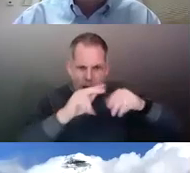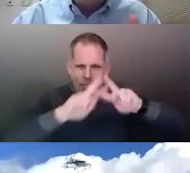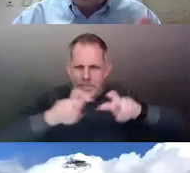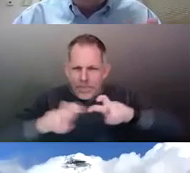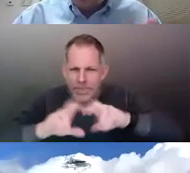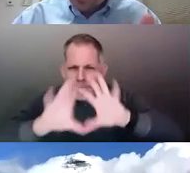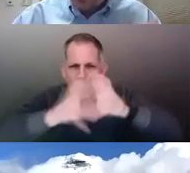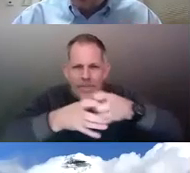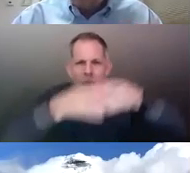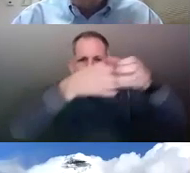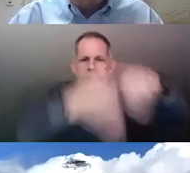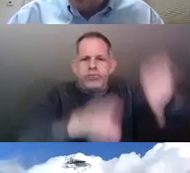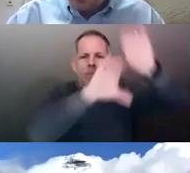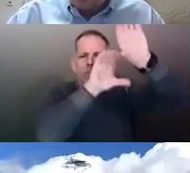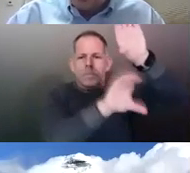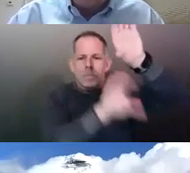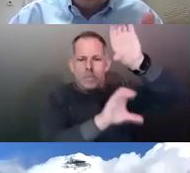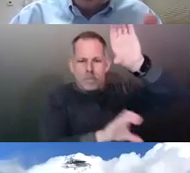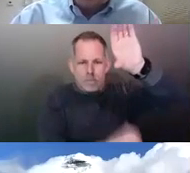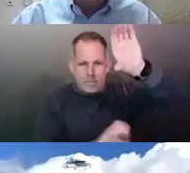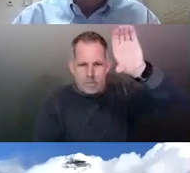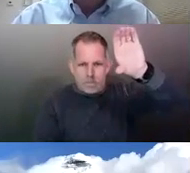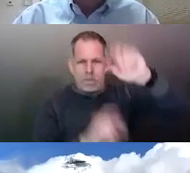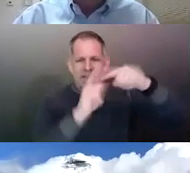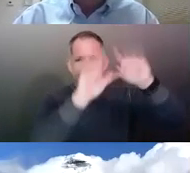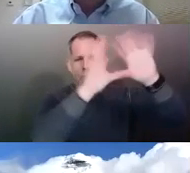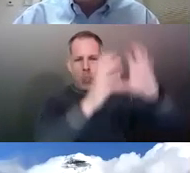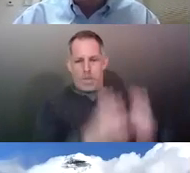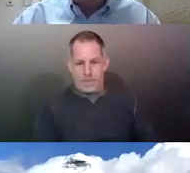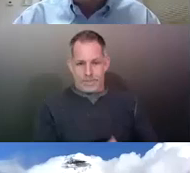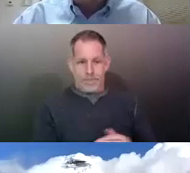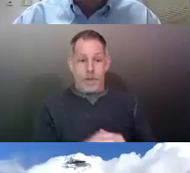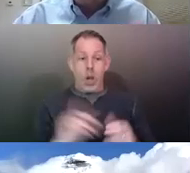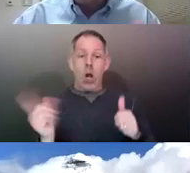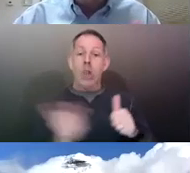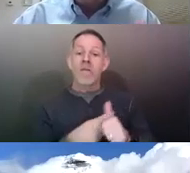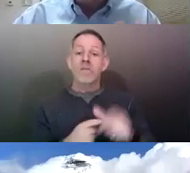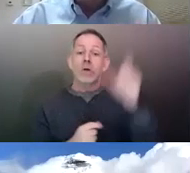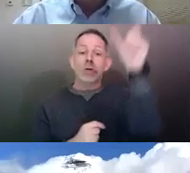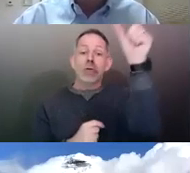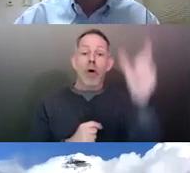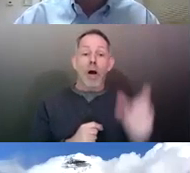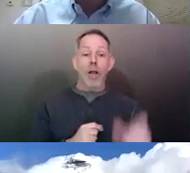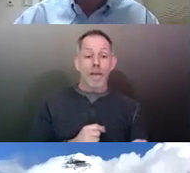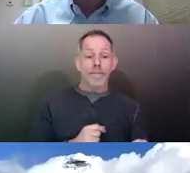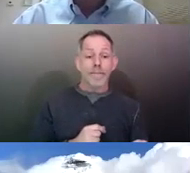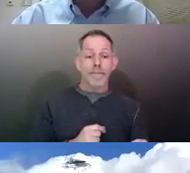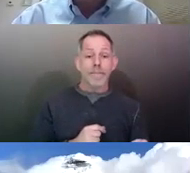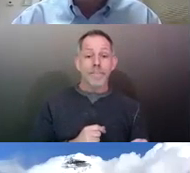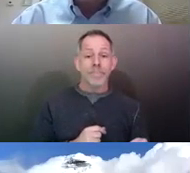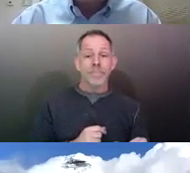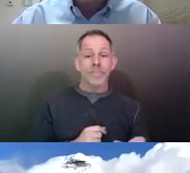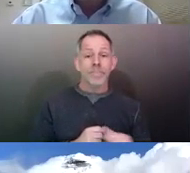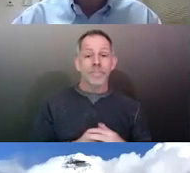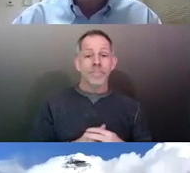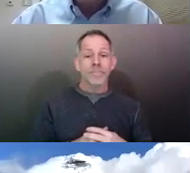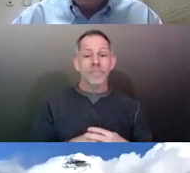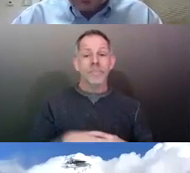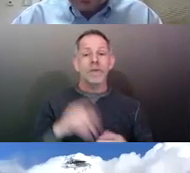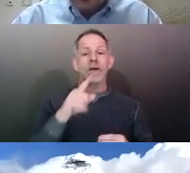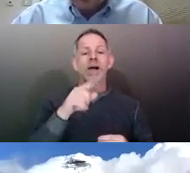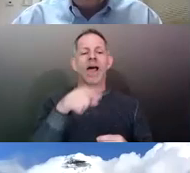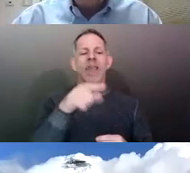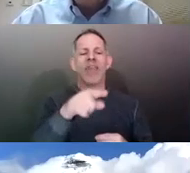you. But that first column that's not gray does give you an idea of the absolute burden, not just the rate, but the number of cases. So